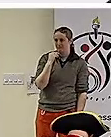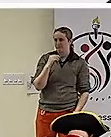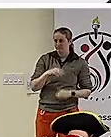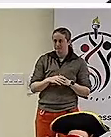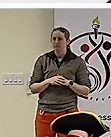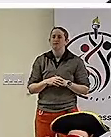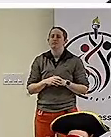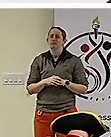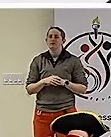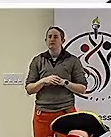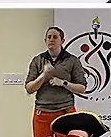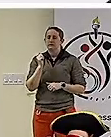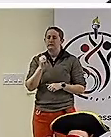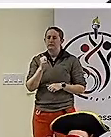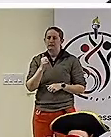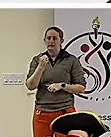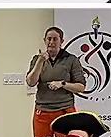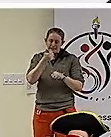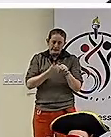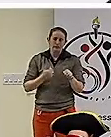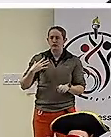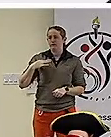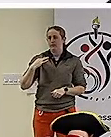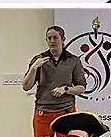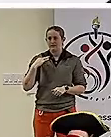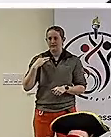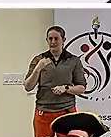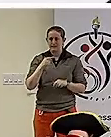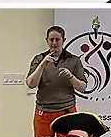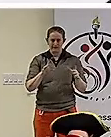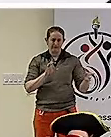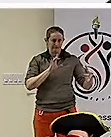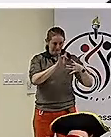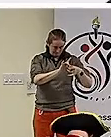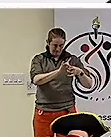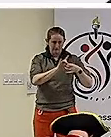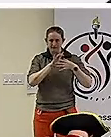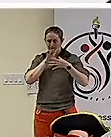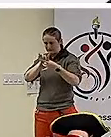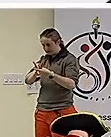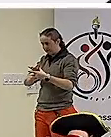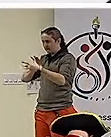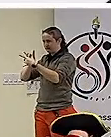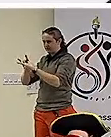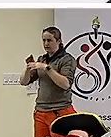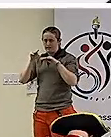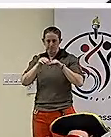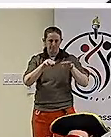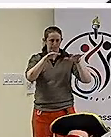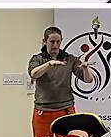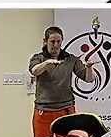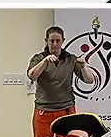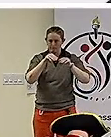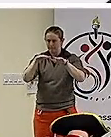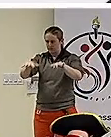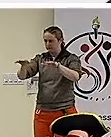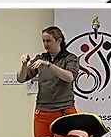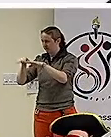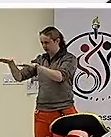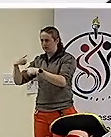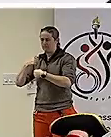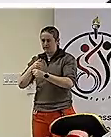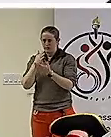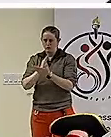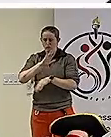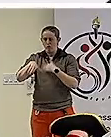She helps each volunteer in those places form new partnerships and ensures each program is working the best to